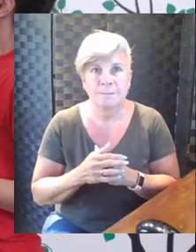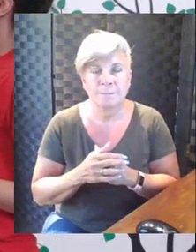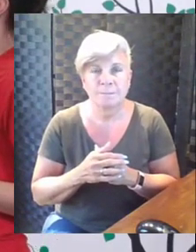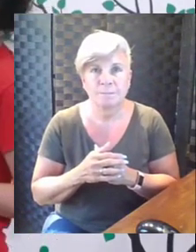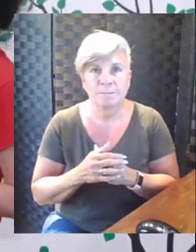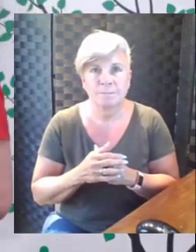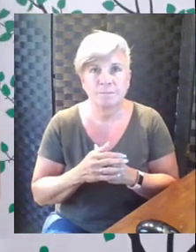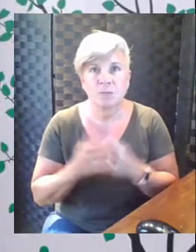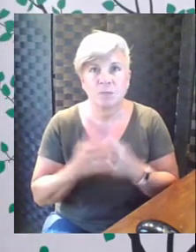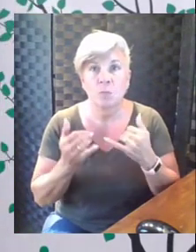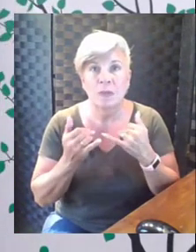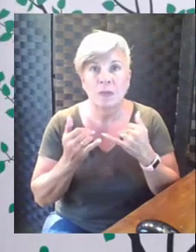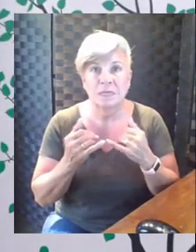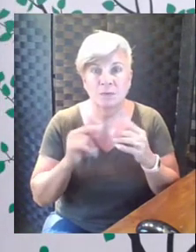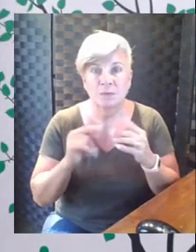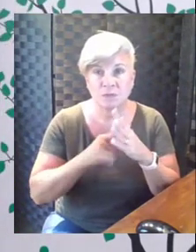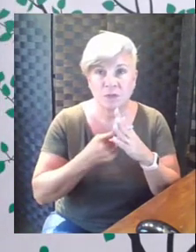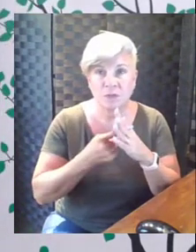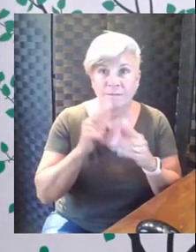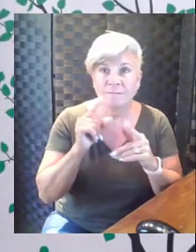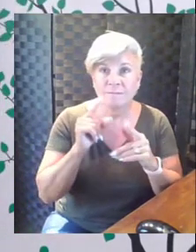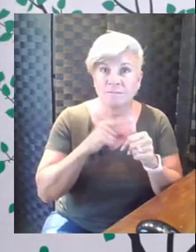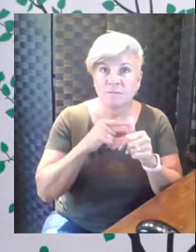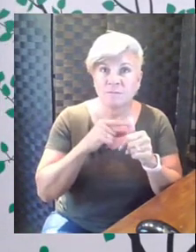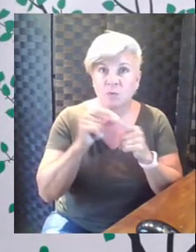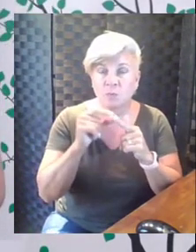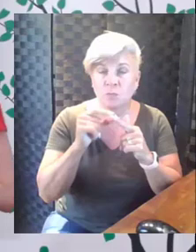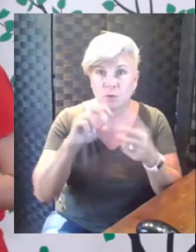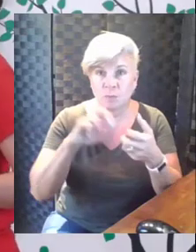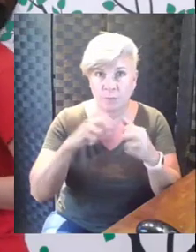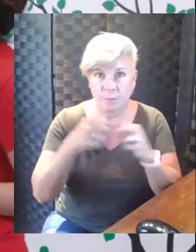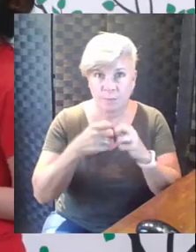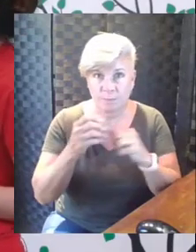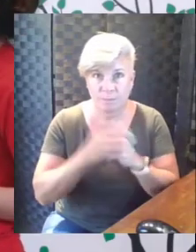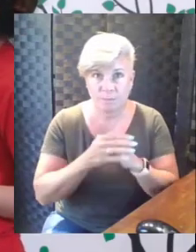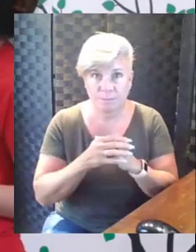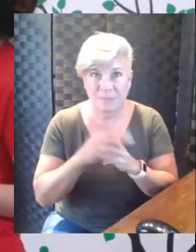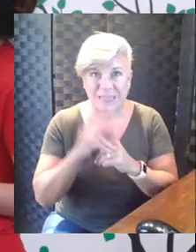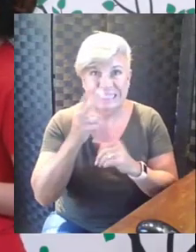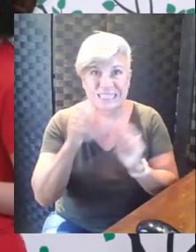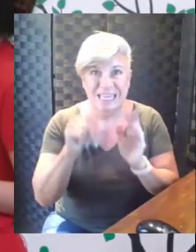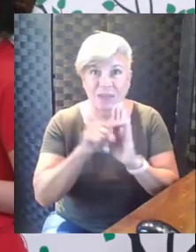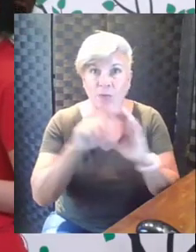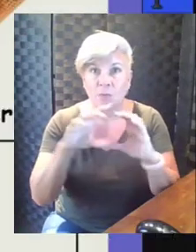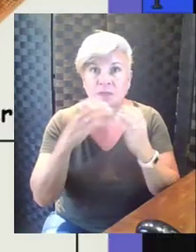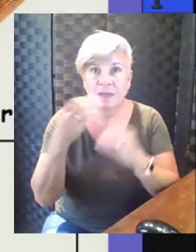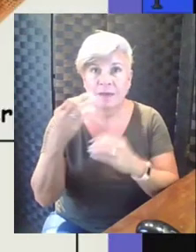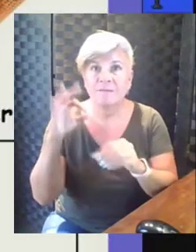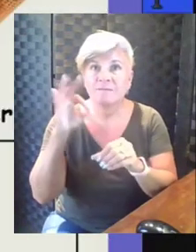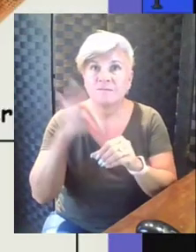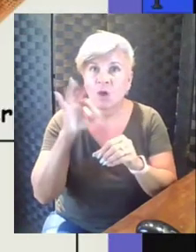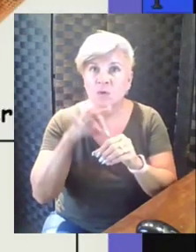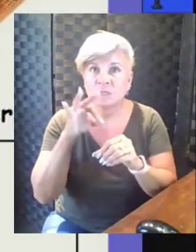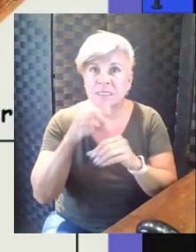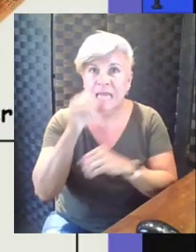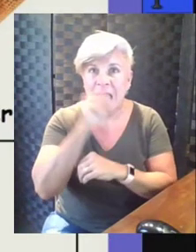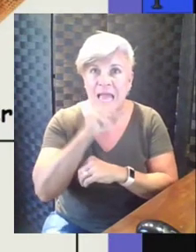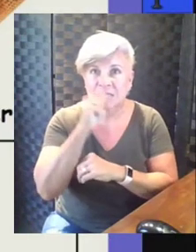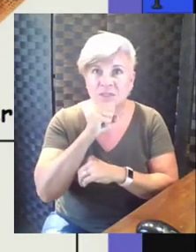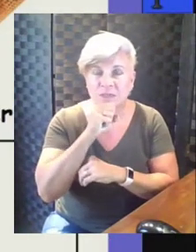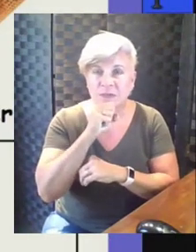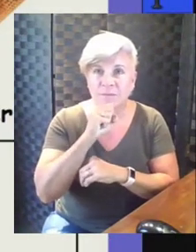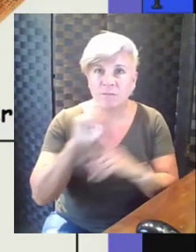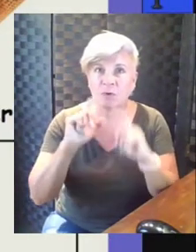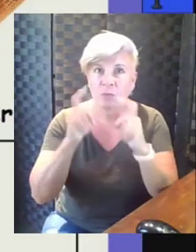So we're going to jump into our first word problem today. The second grade class voted on ice cream for a